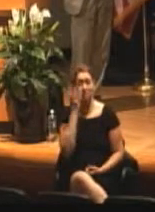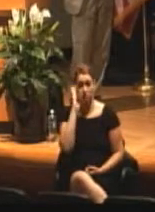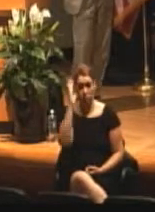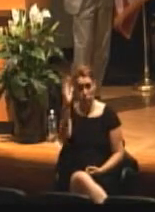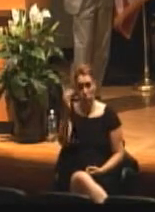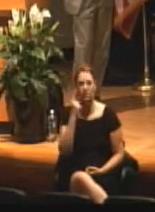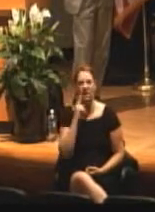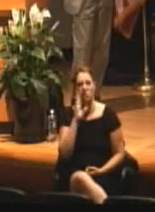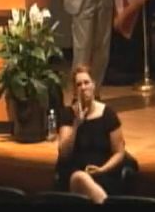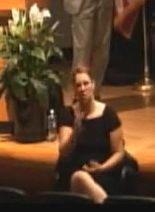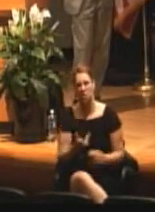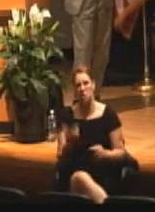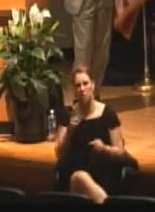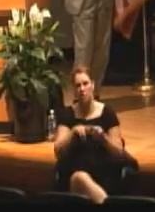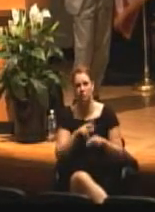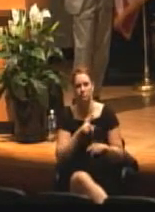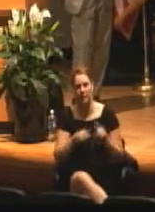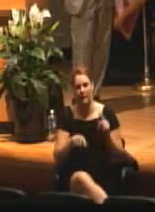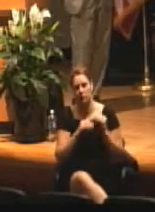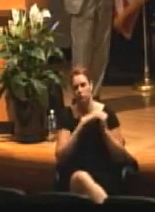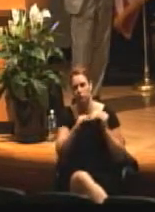We can't stay this low forever.